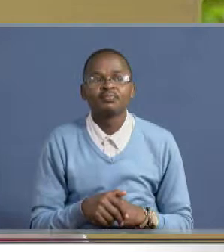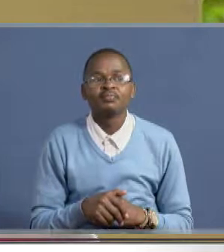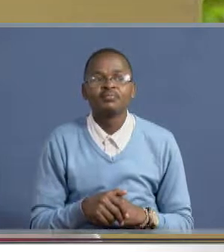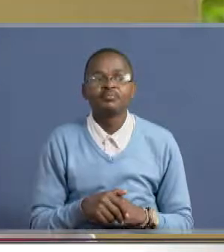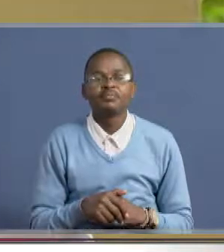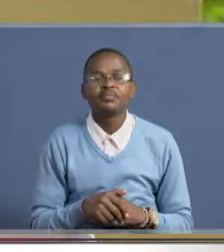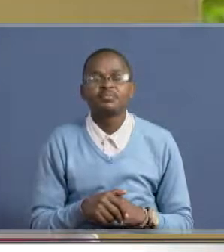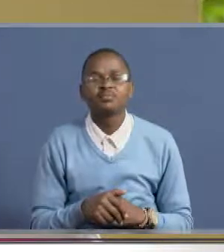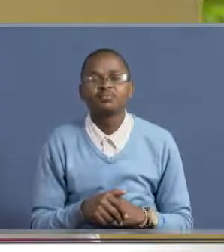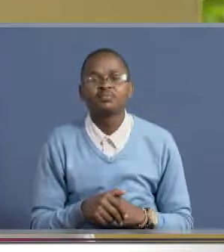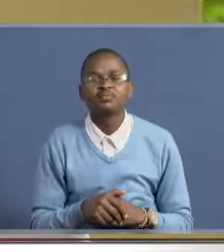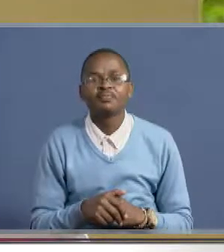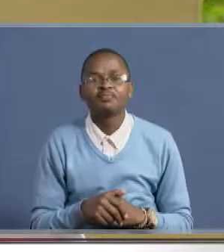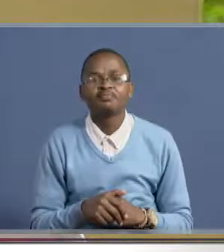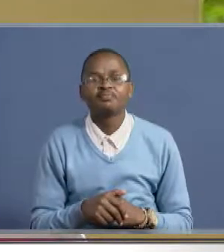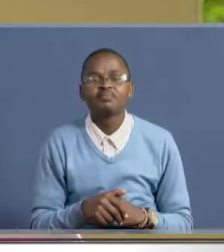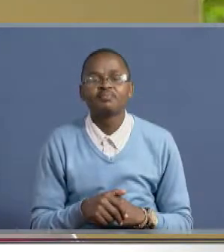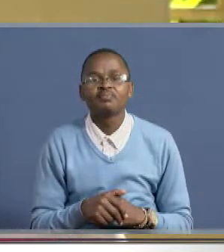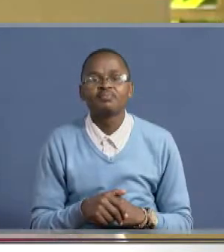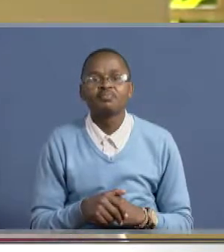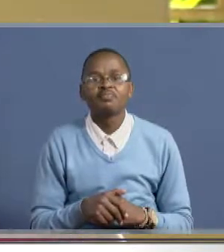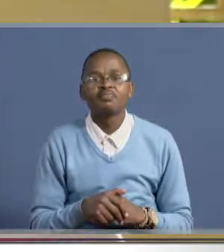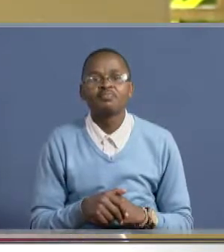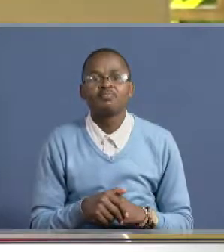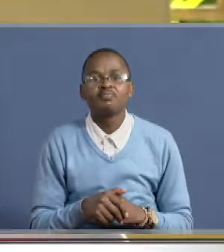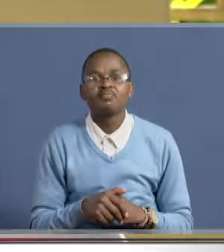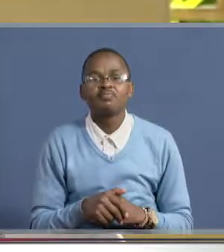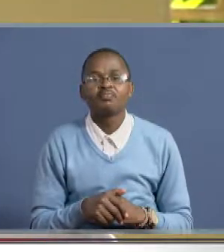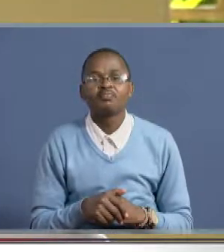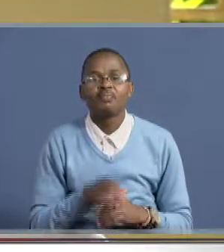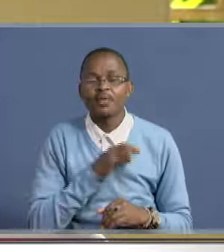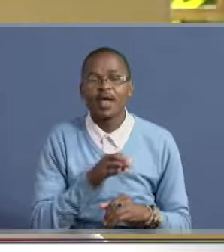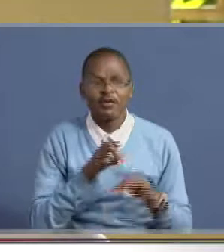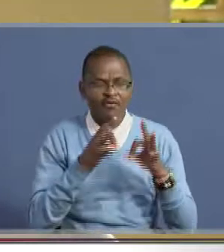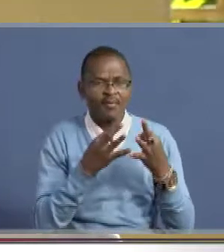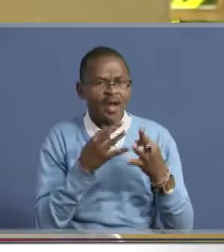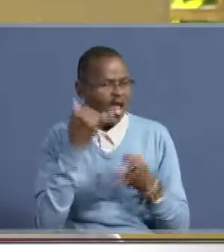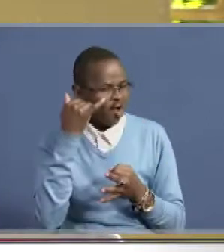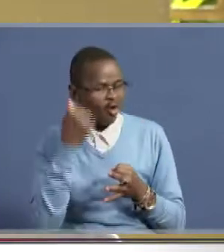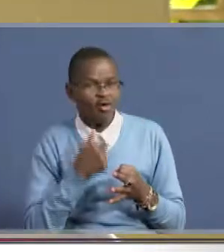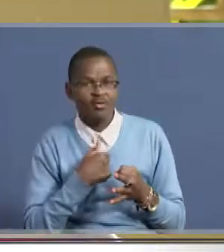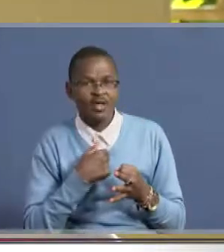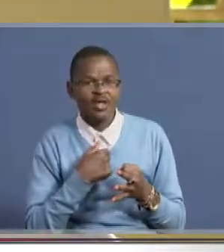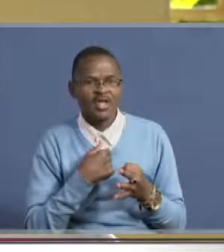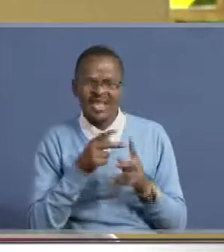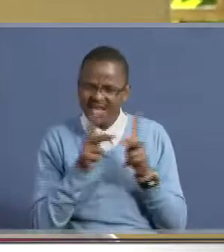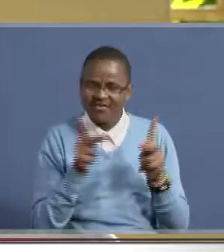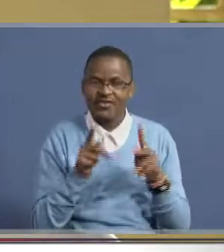sweet potato. It's the same. My family call me every